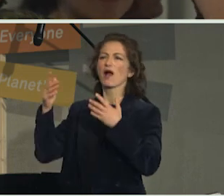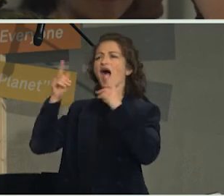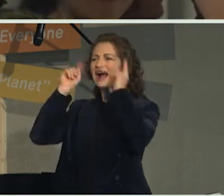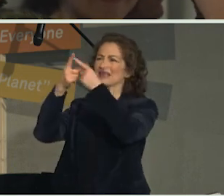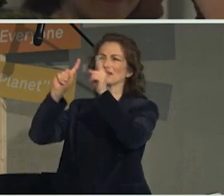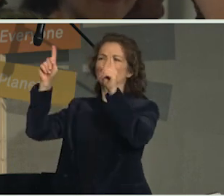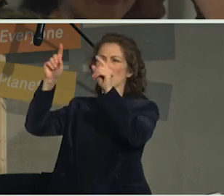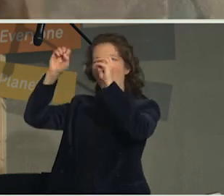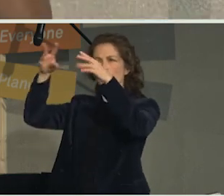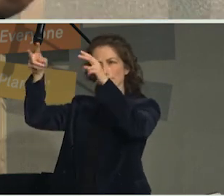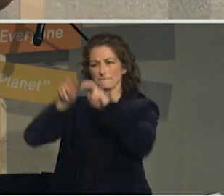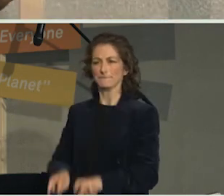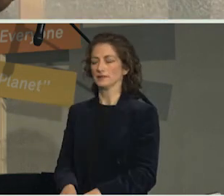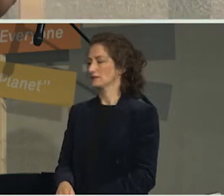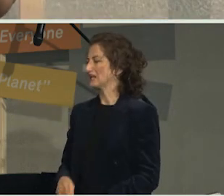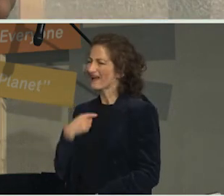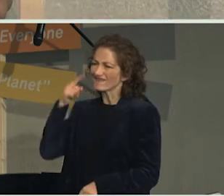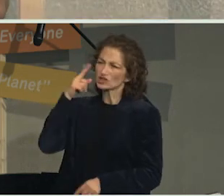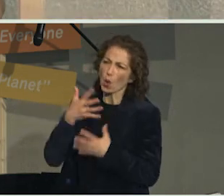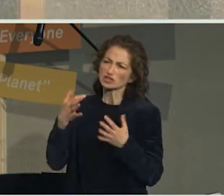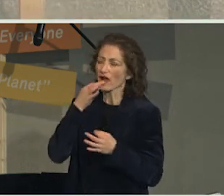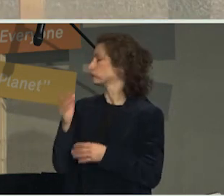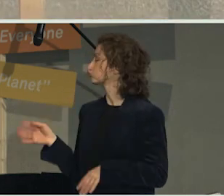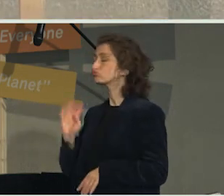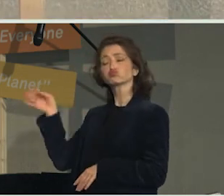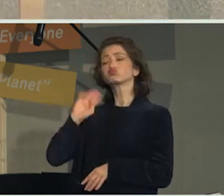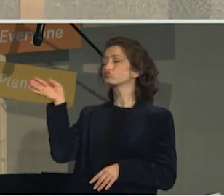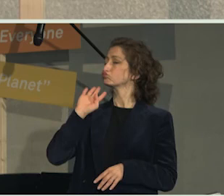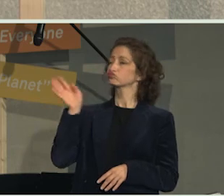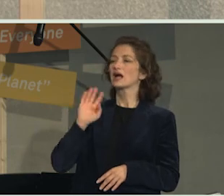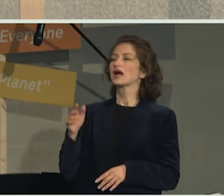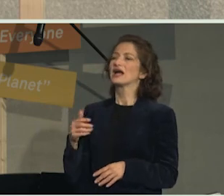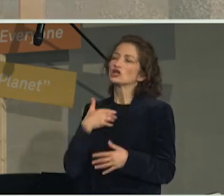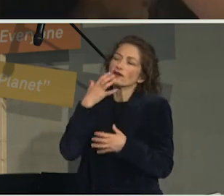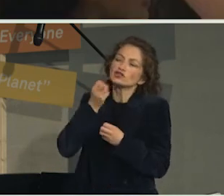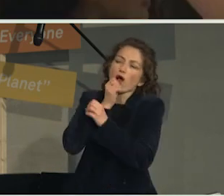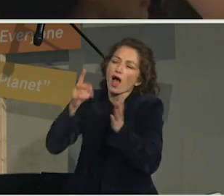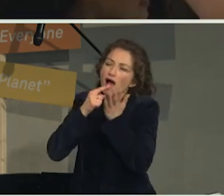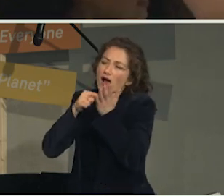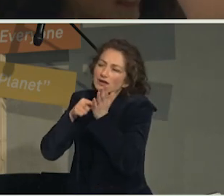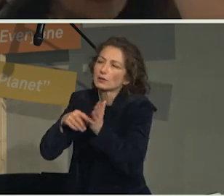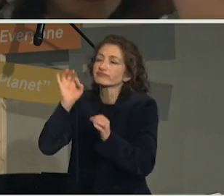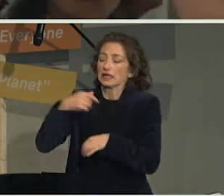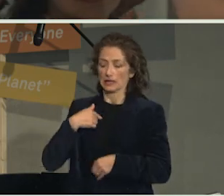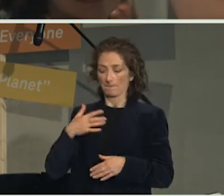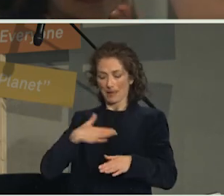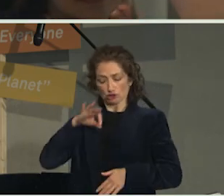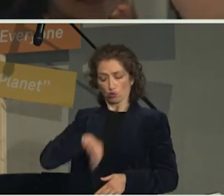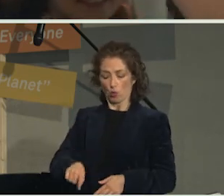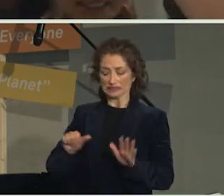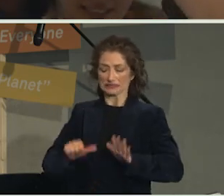question, but or maybe no, it isn't. It's not a big question. I'm just simplifying it so that if I was going to read to my 16-year-old